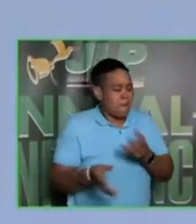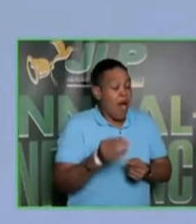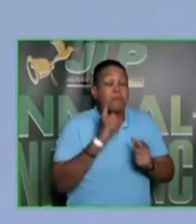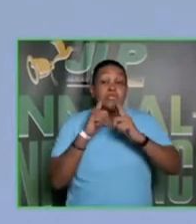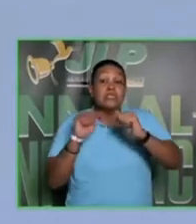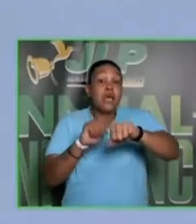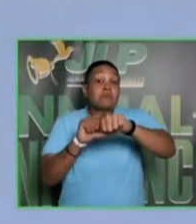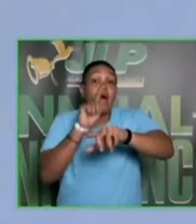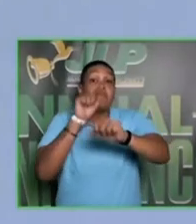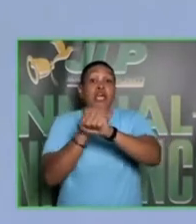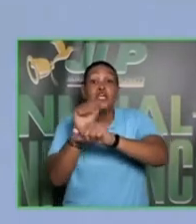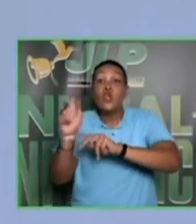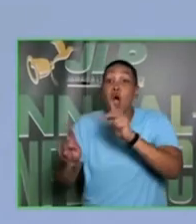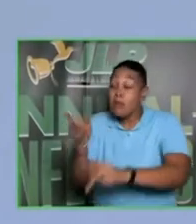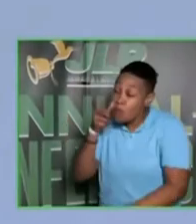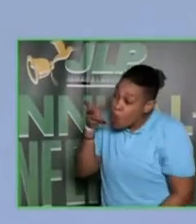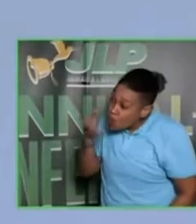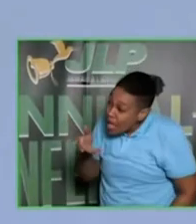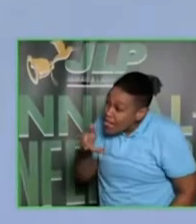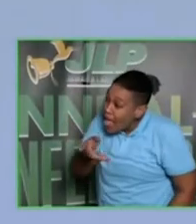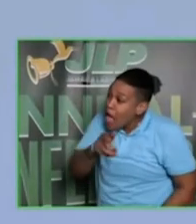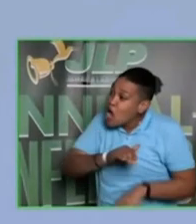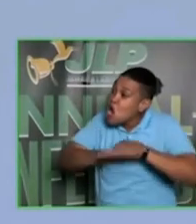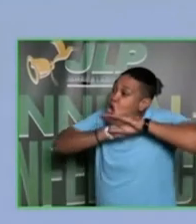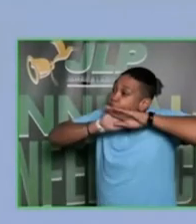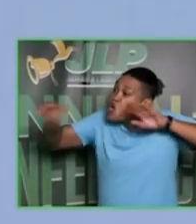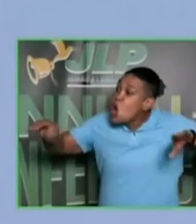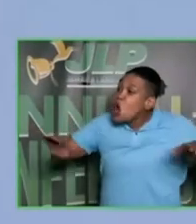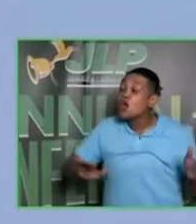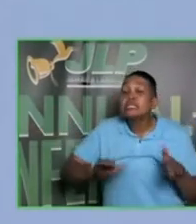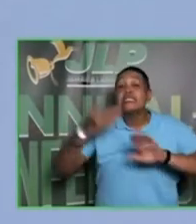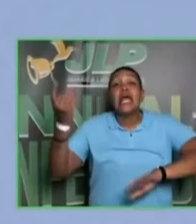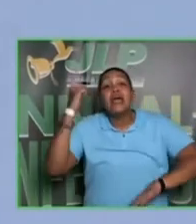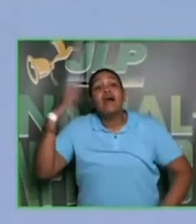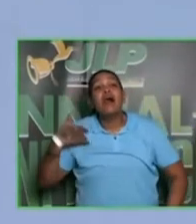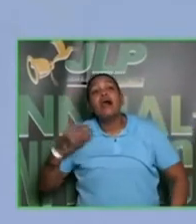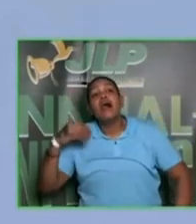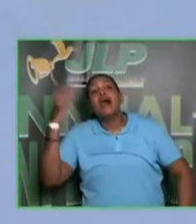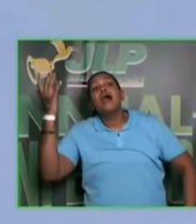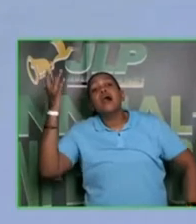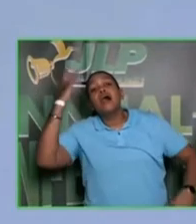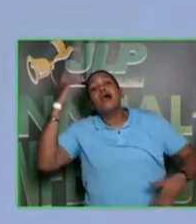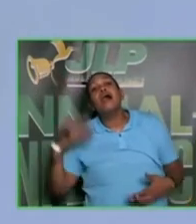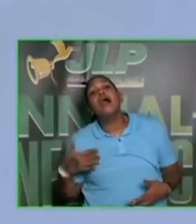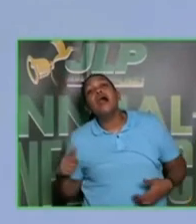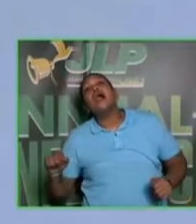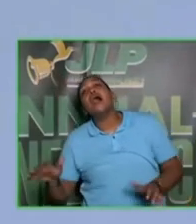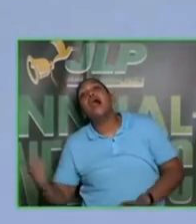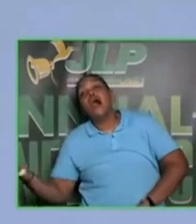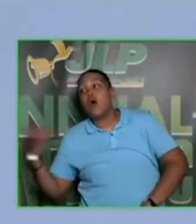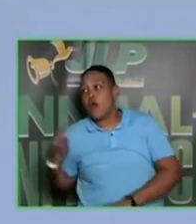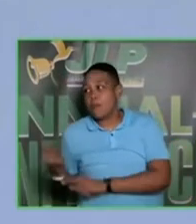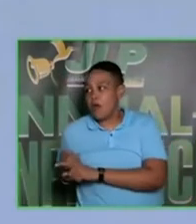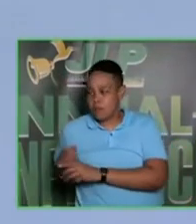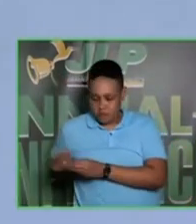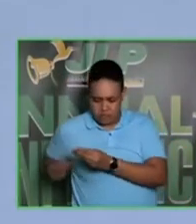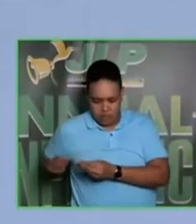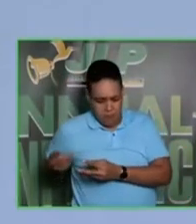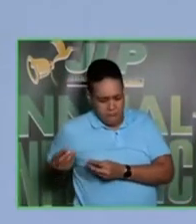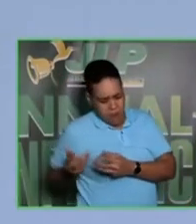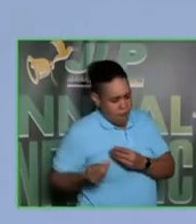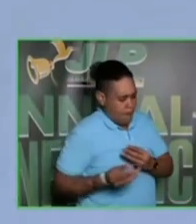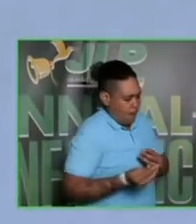that the people who are on this ship don't die from seasickness, because we know how to properly maneuver